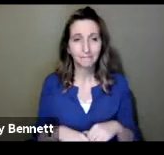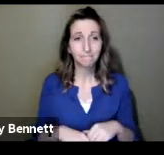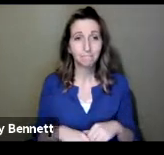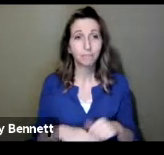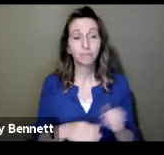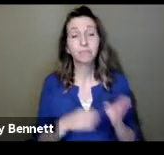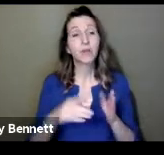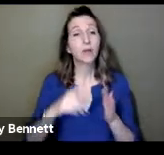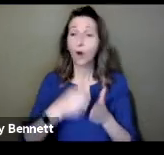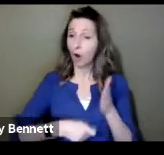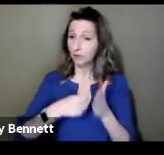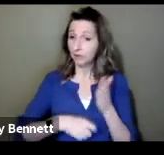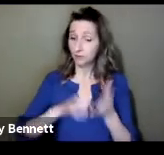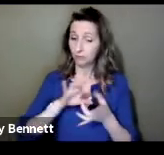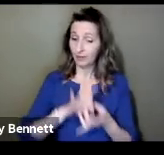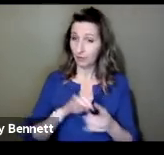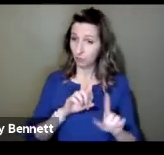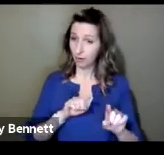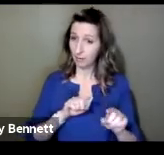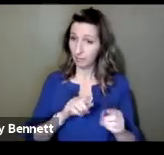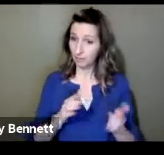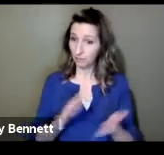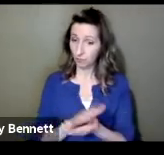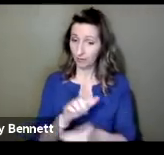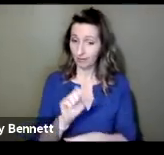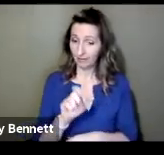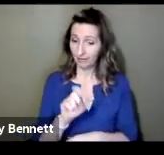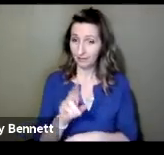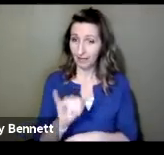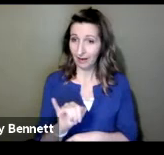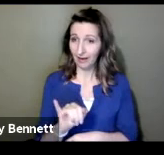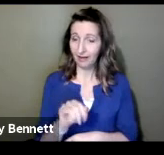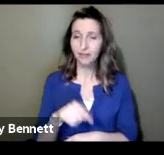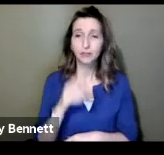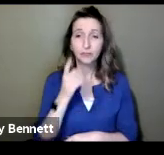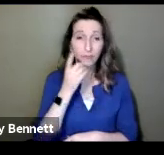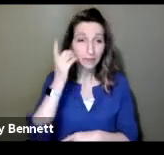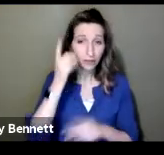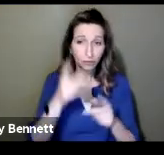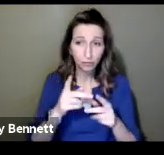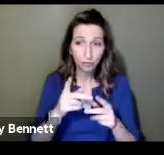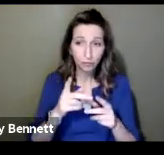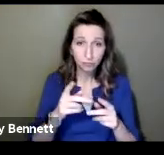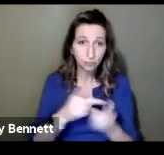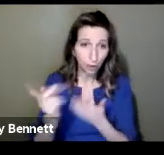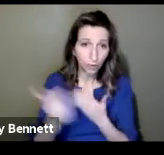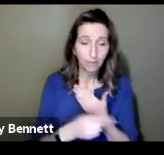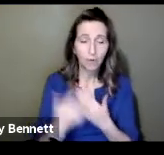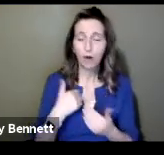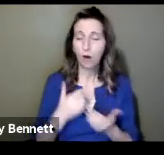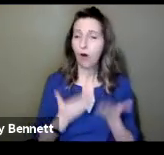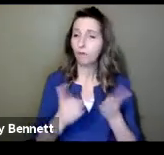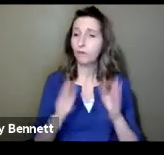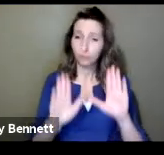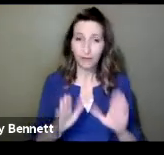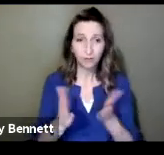attend LSDVI? I get that question a lot with us being a residential program and all of the great services that we offer. Sometimes